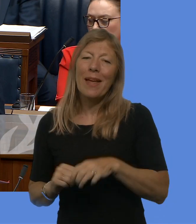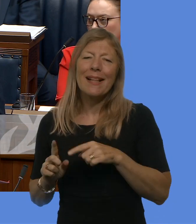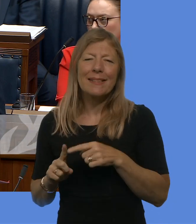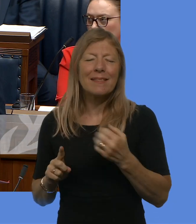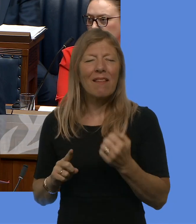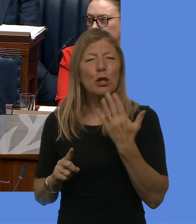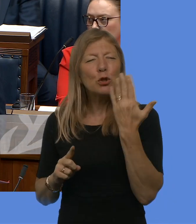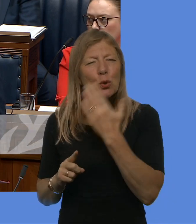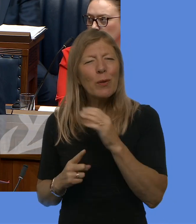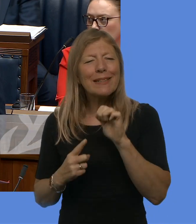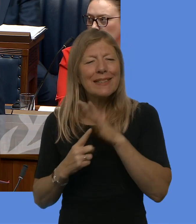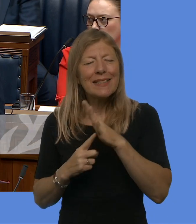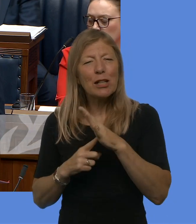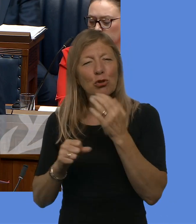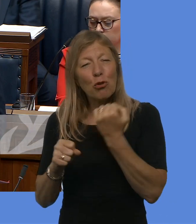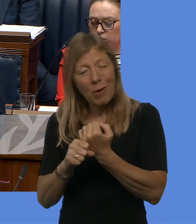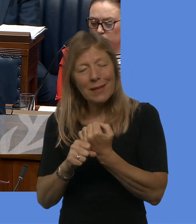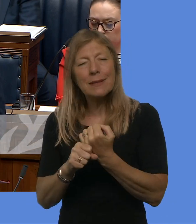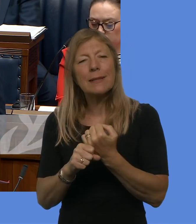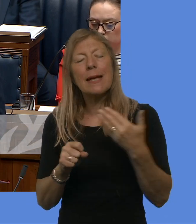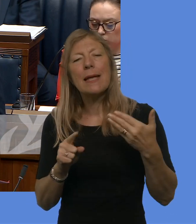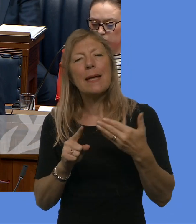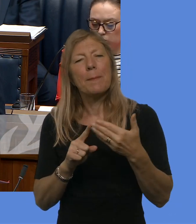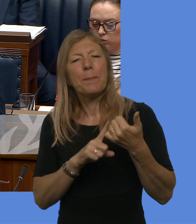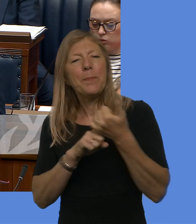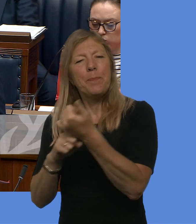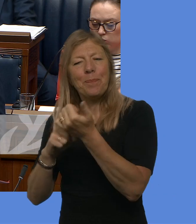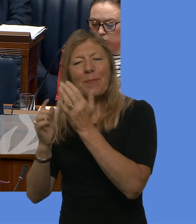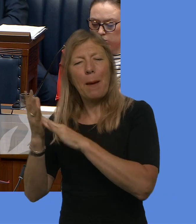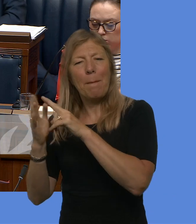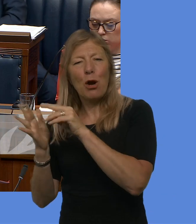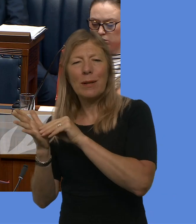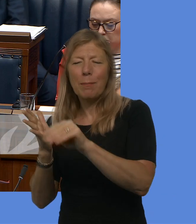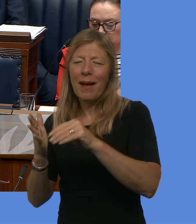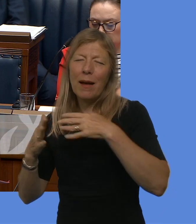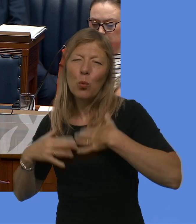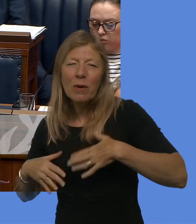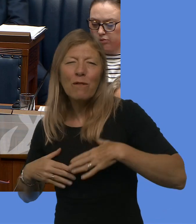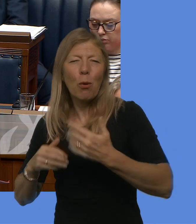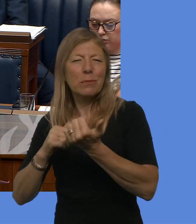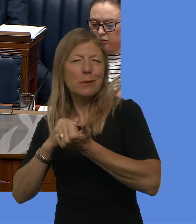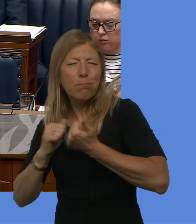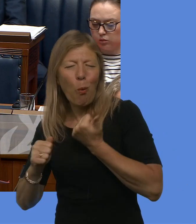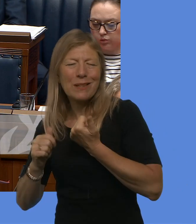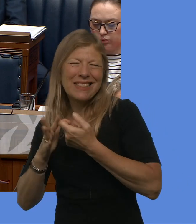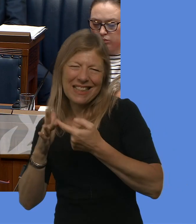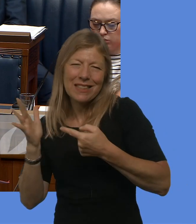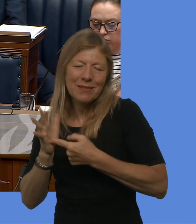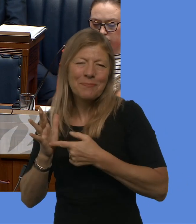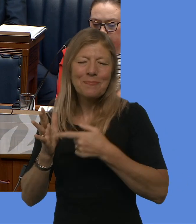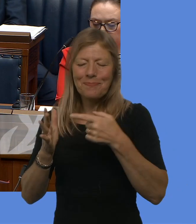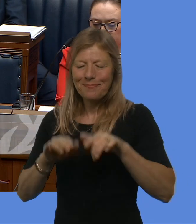grant, and that's aimed towards supporting parents in uniform costs, but also sports kits, IT equipment, and that